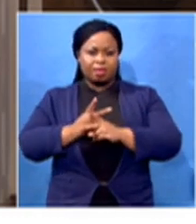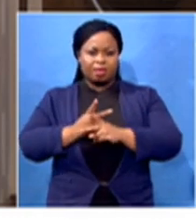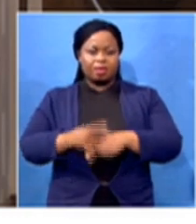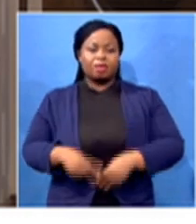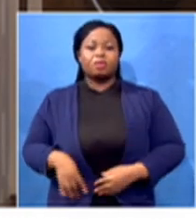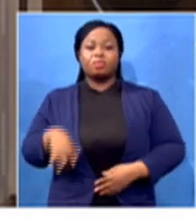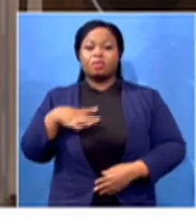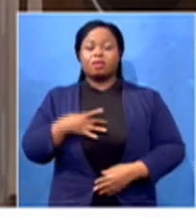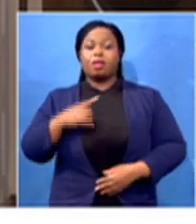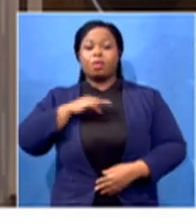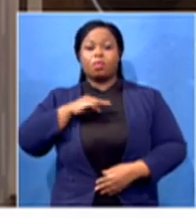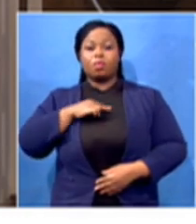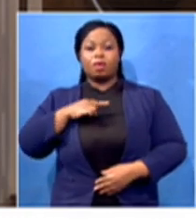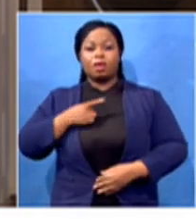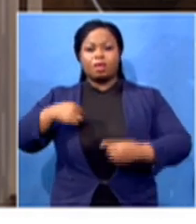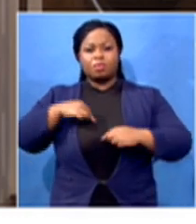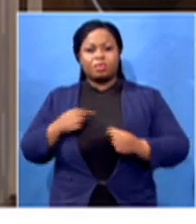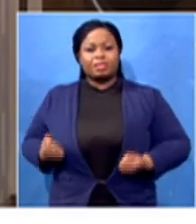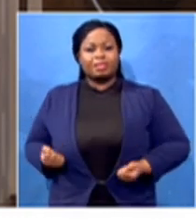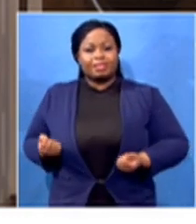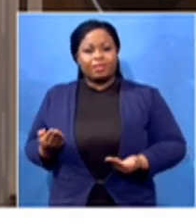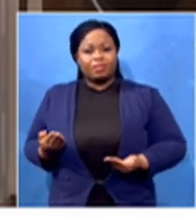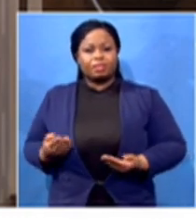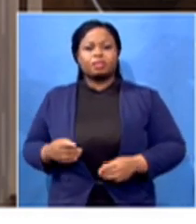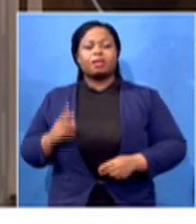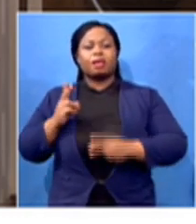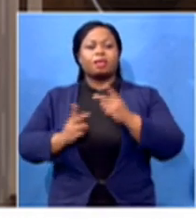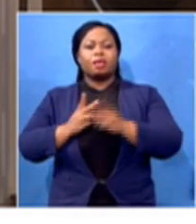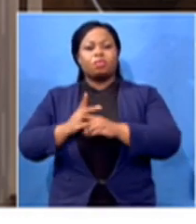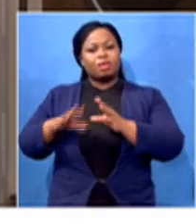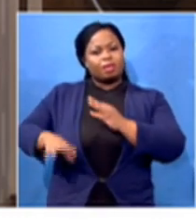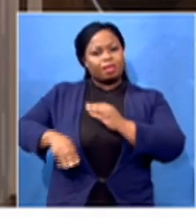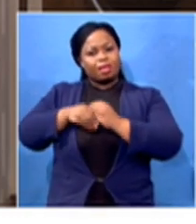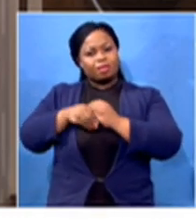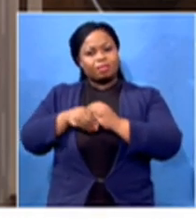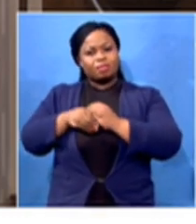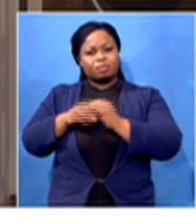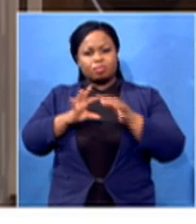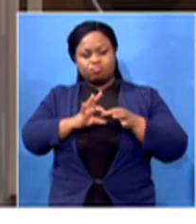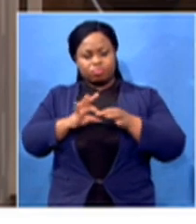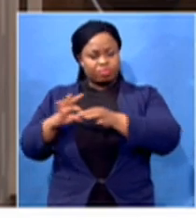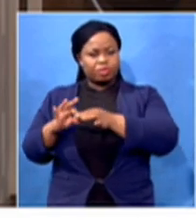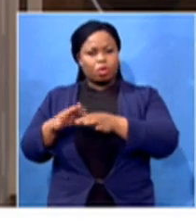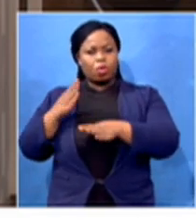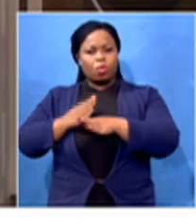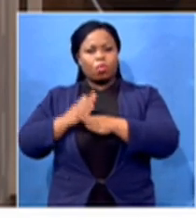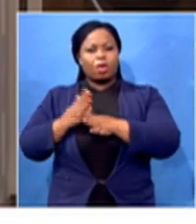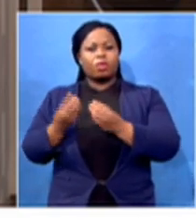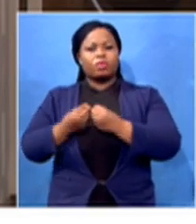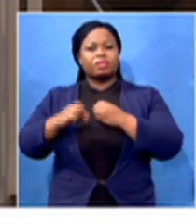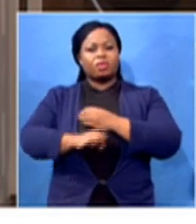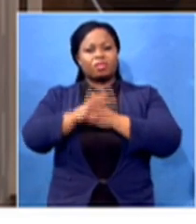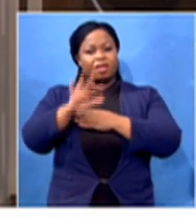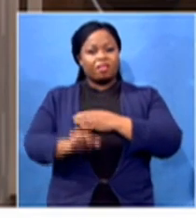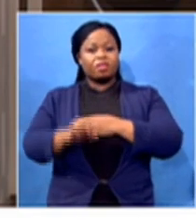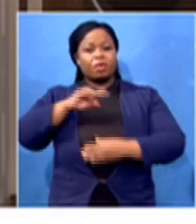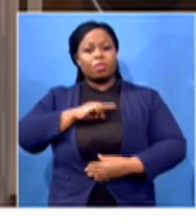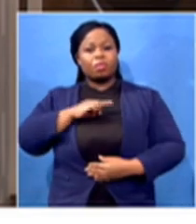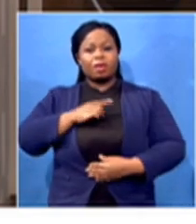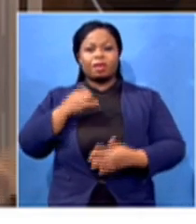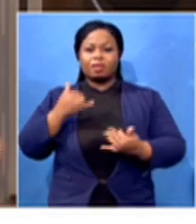ya rona re kengeletse le South Africa hobane tshwaetso ena e botla